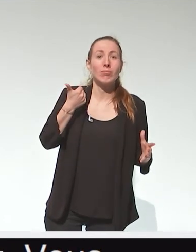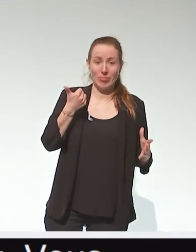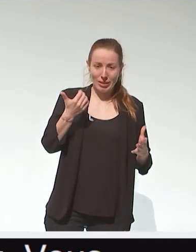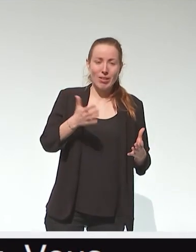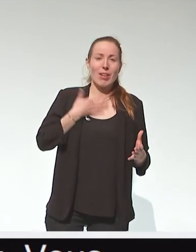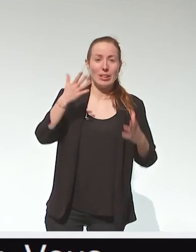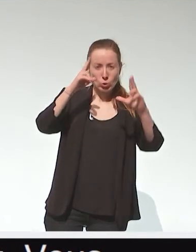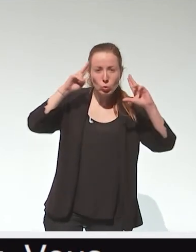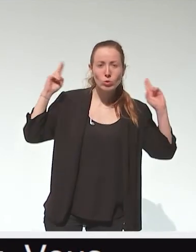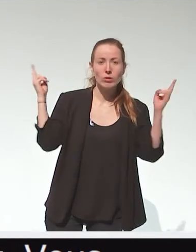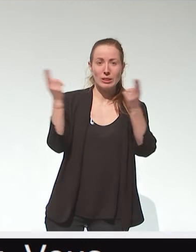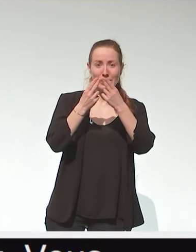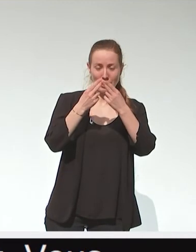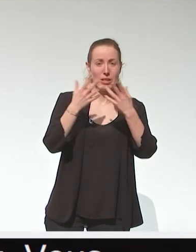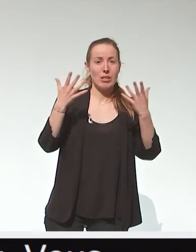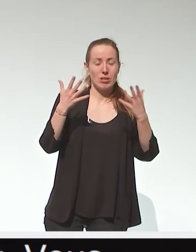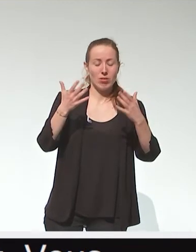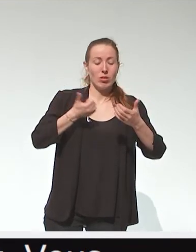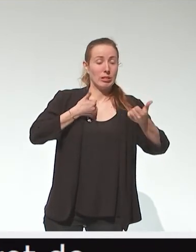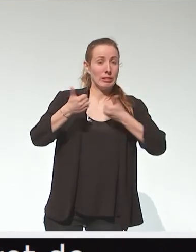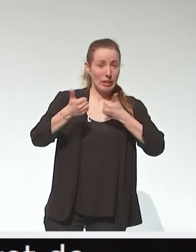independent living is universal